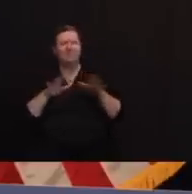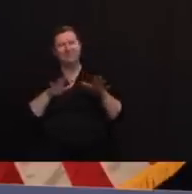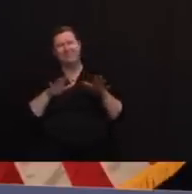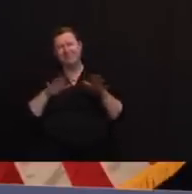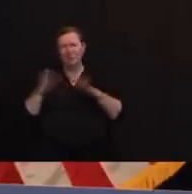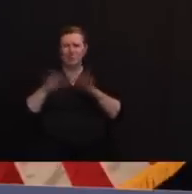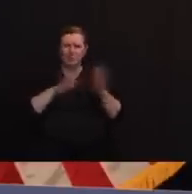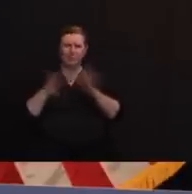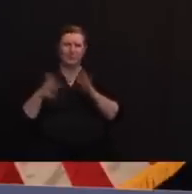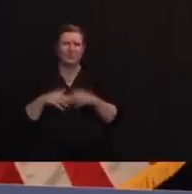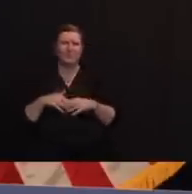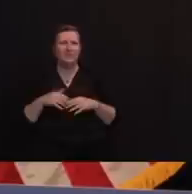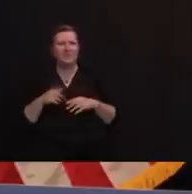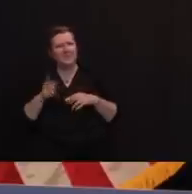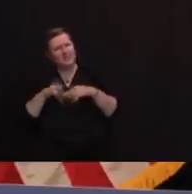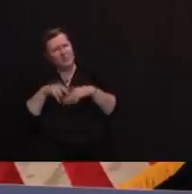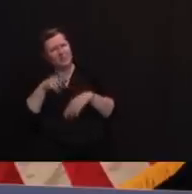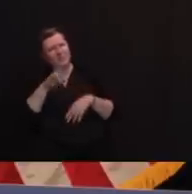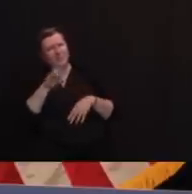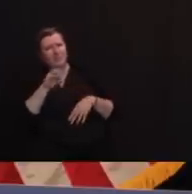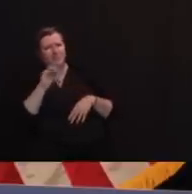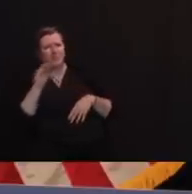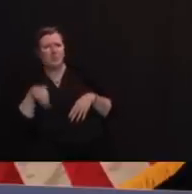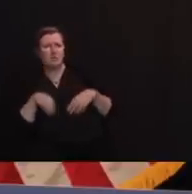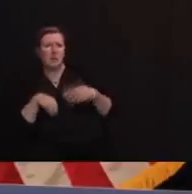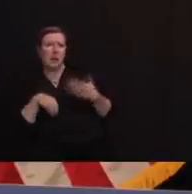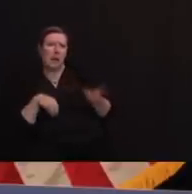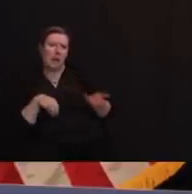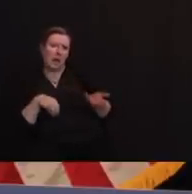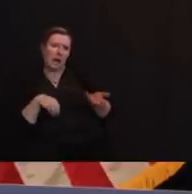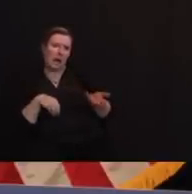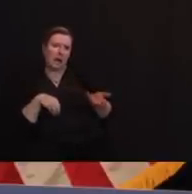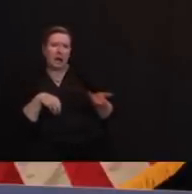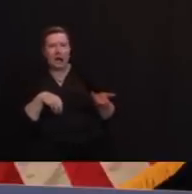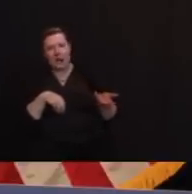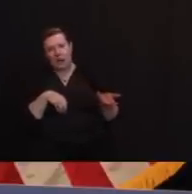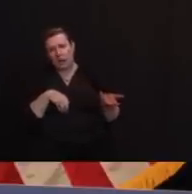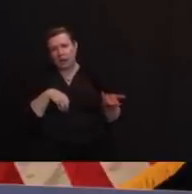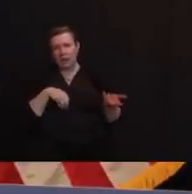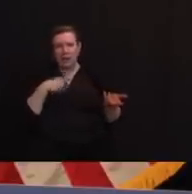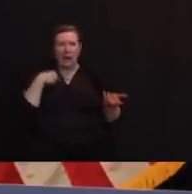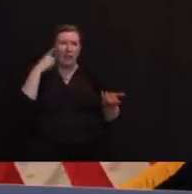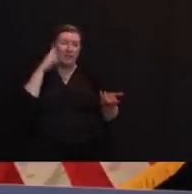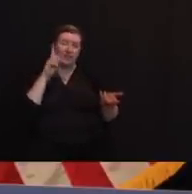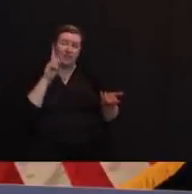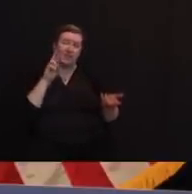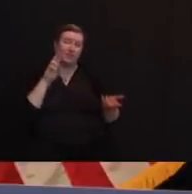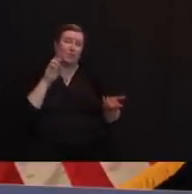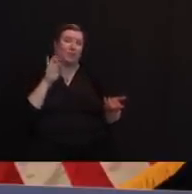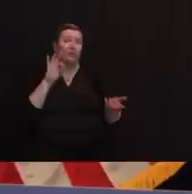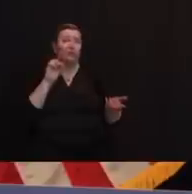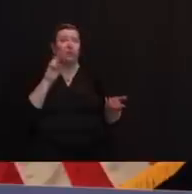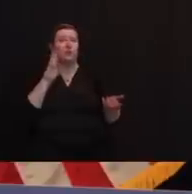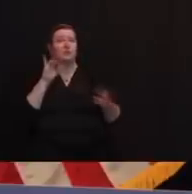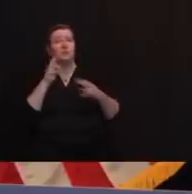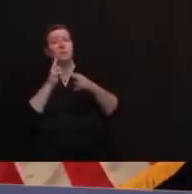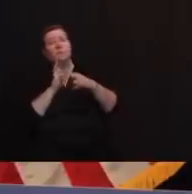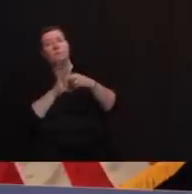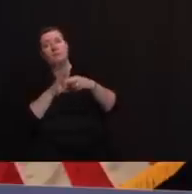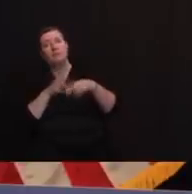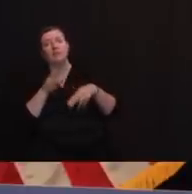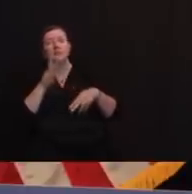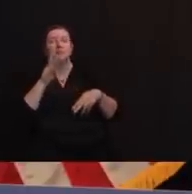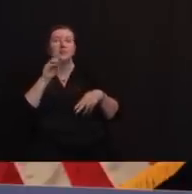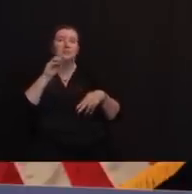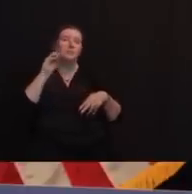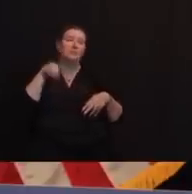mentioned 70%. I think Tony Fauci used that initially. I've seen him in interviews where he's kind of raised the bar a little